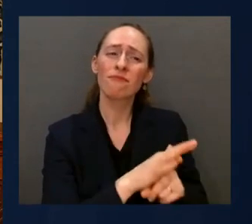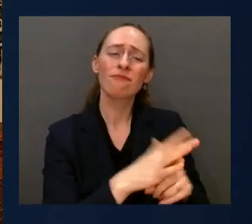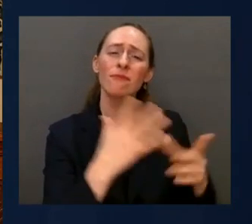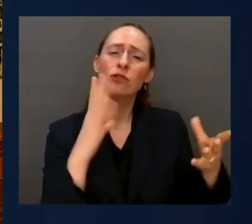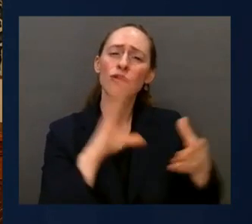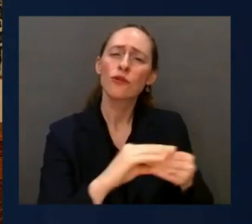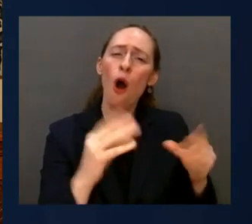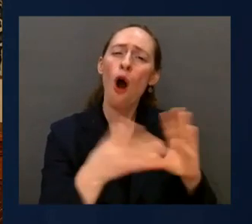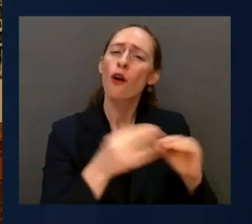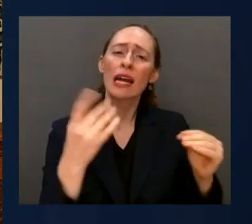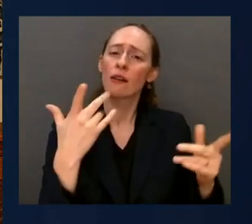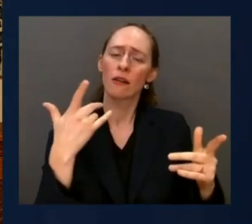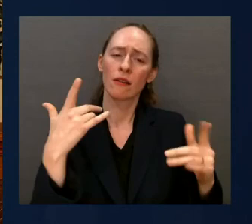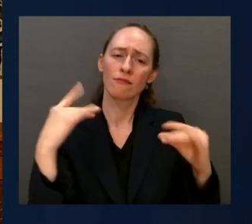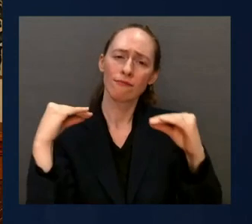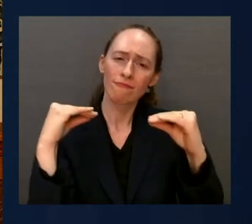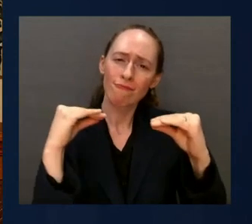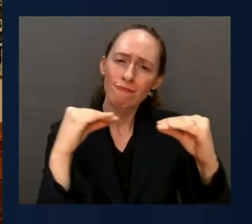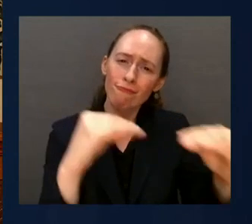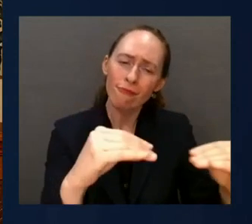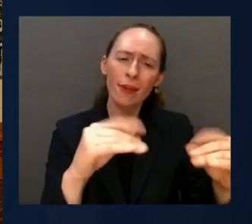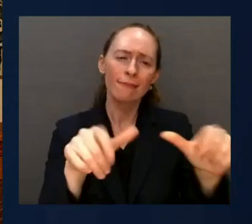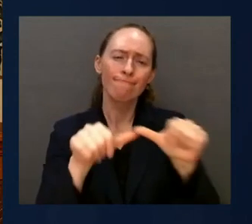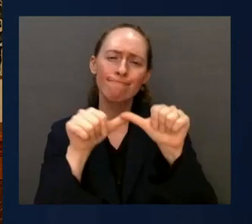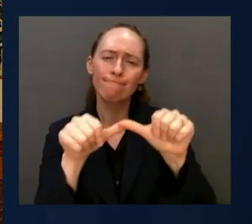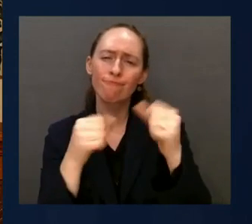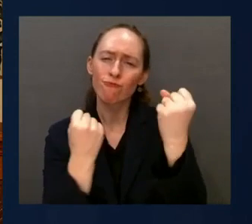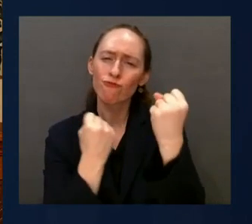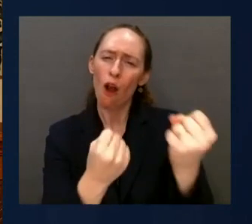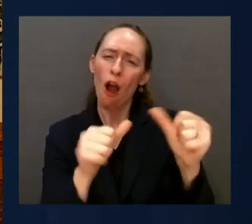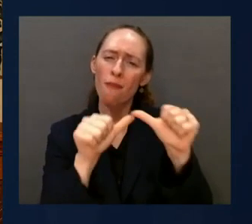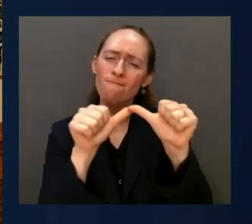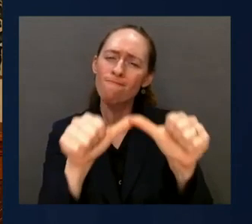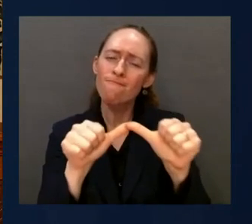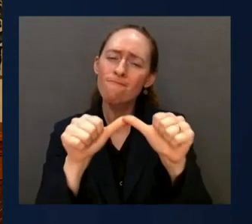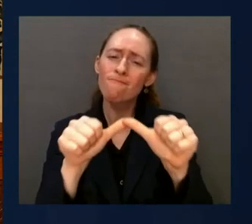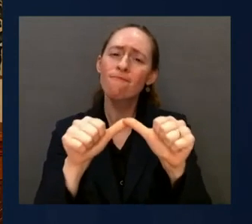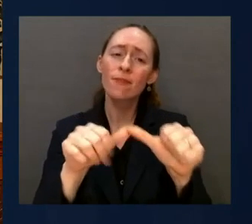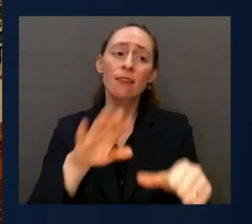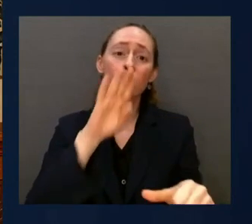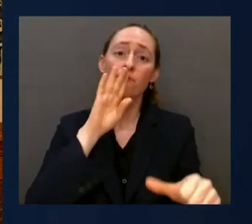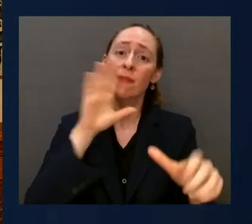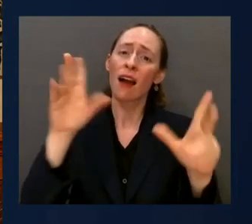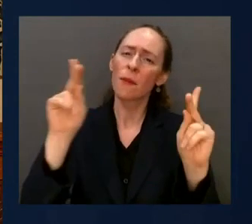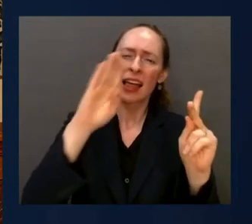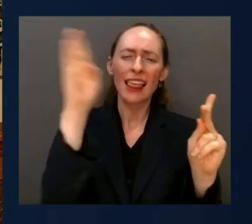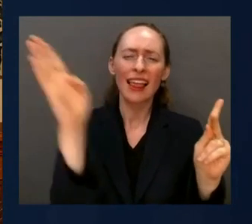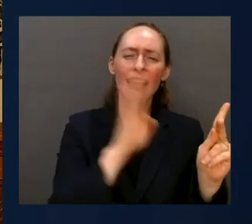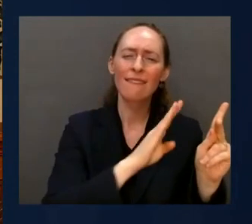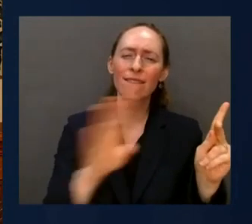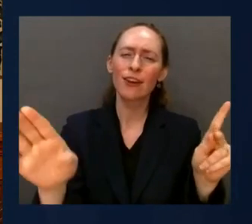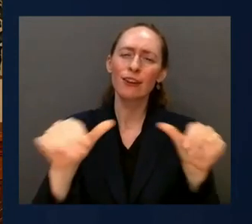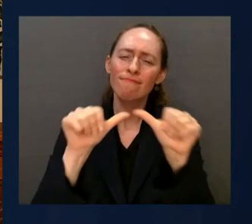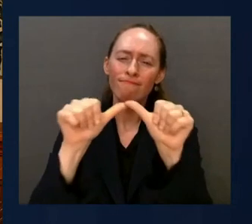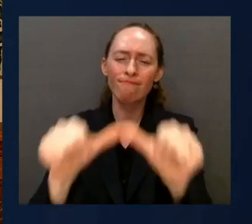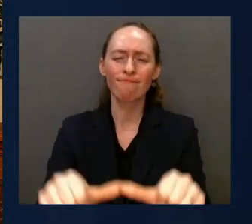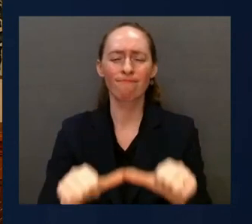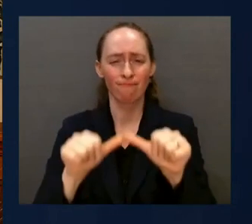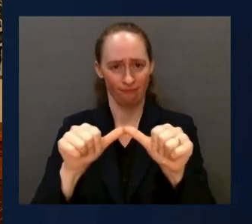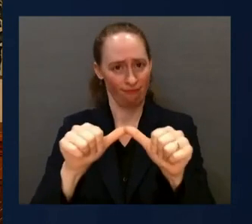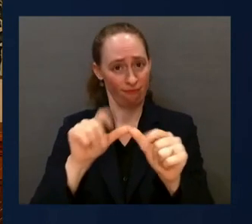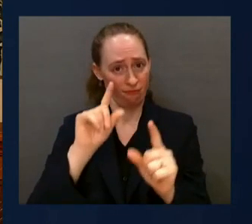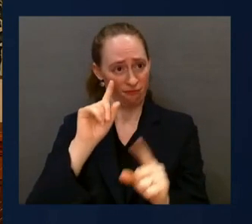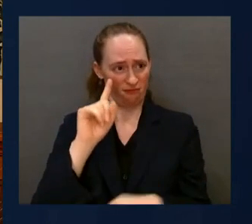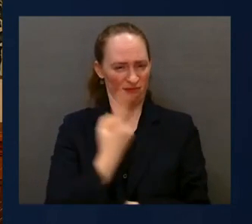giving up. It's a story unique among all nations. We're the only country that has emerged from every crisis we've ever